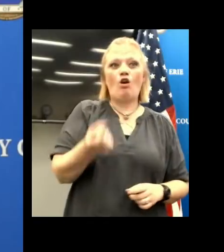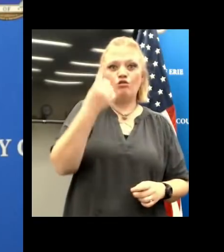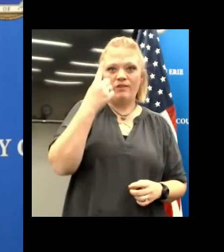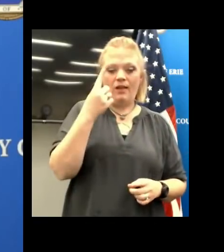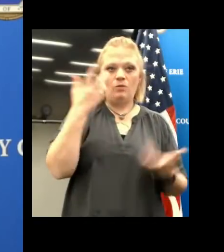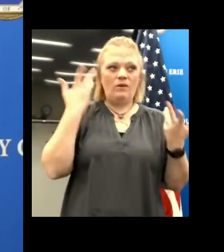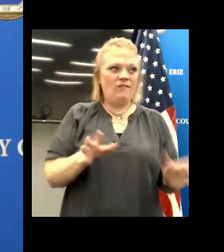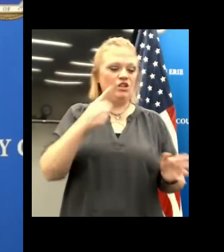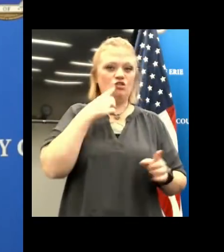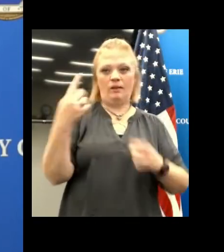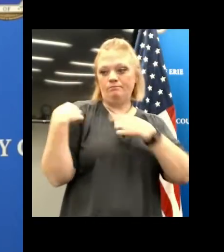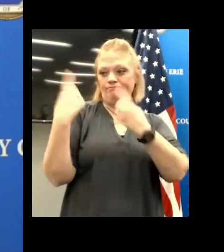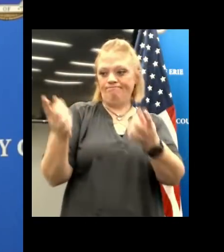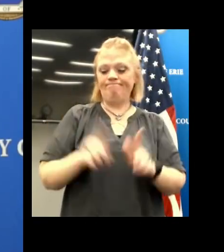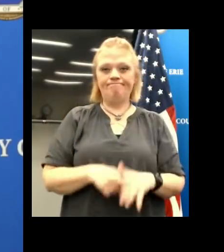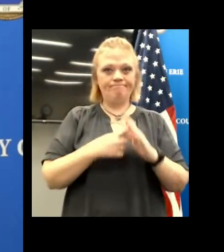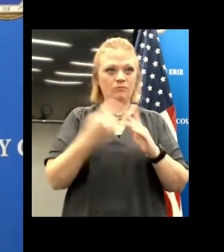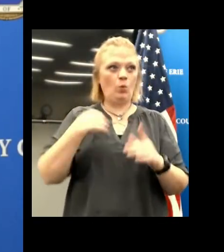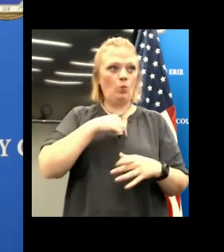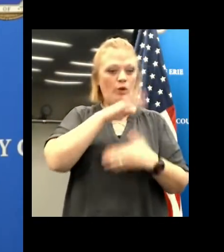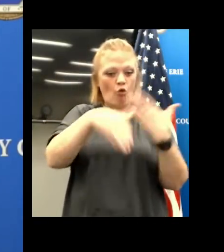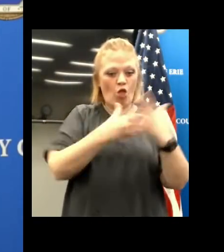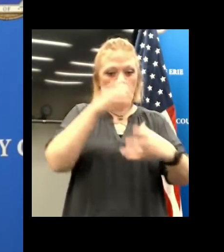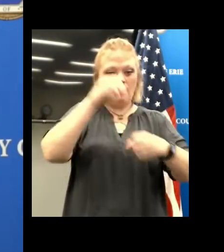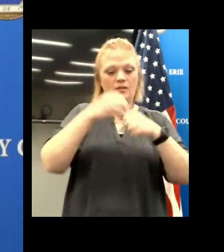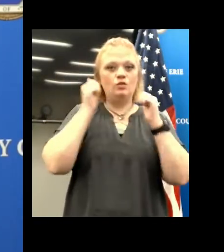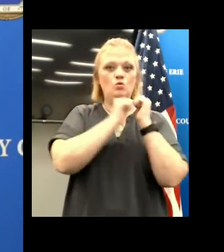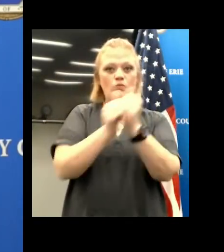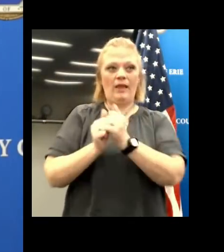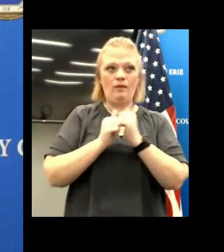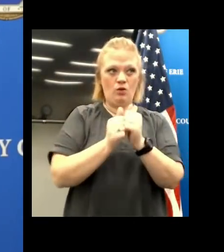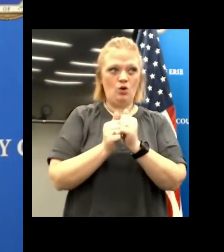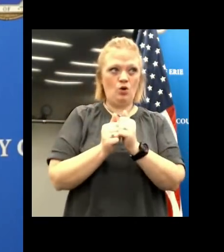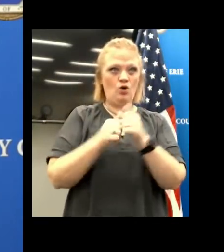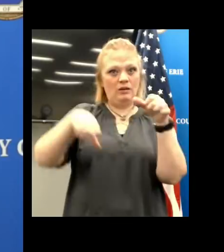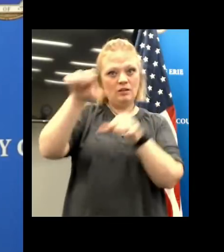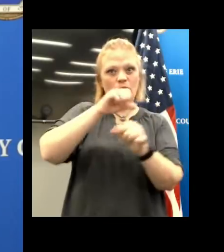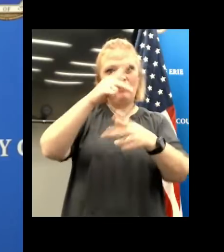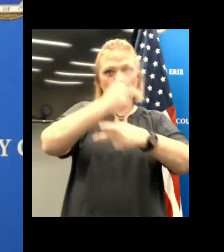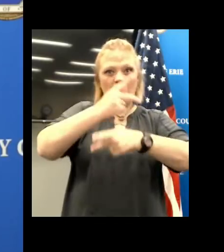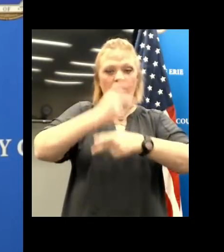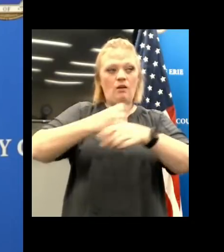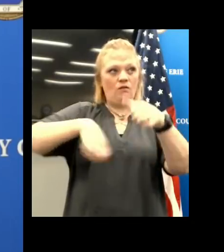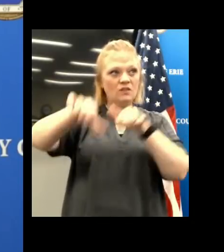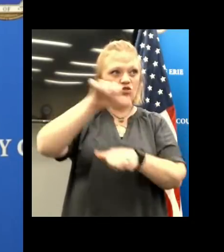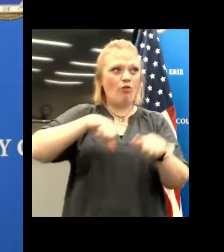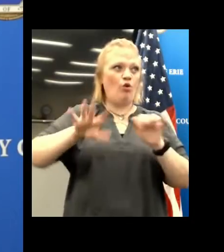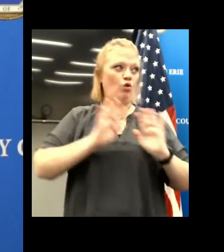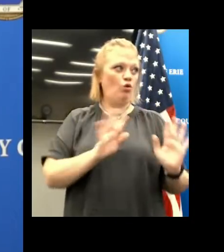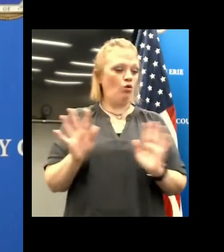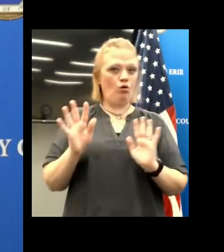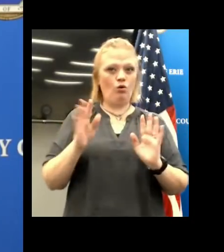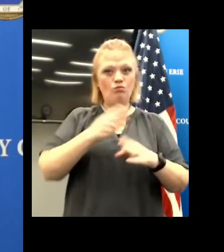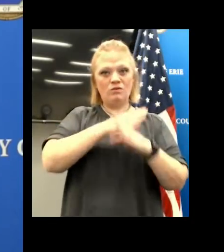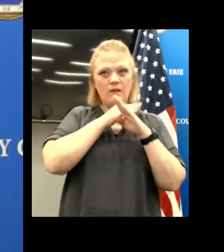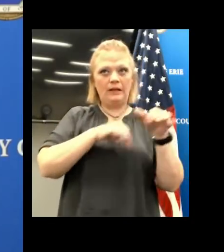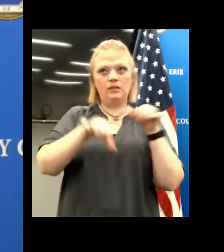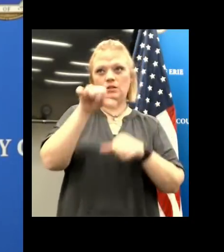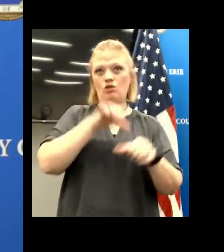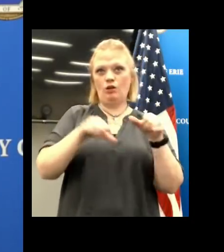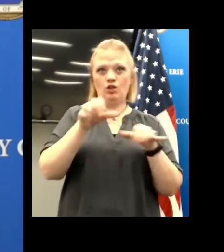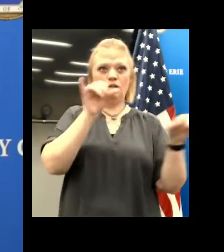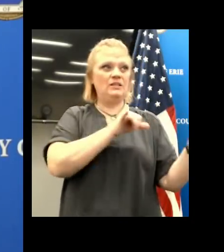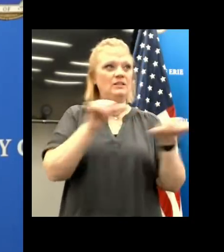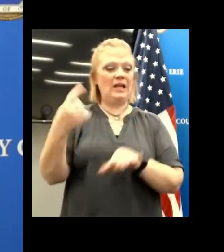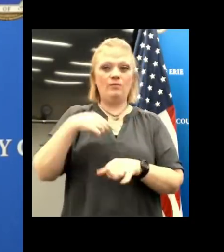said from the beginning, we are all in this together. I need each and every one of us to be our brothers and sisters' keeper, to be there to protect each other just like